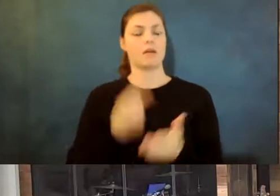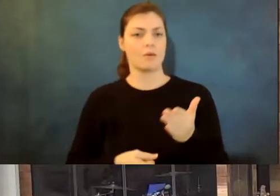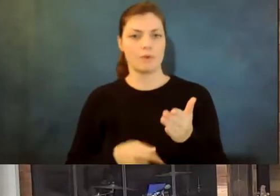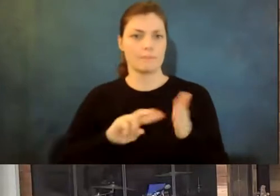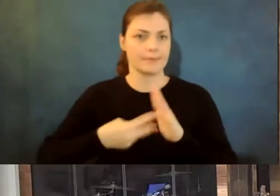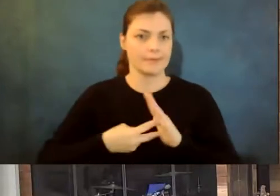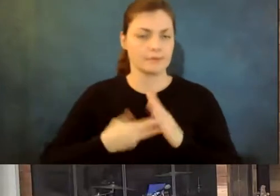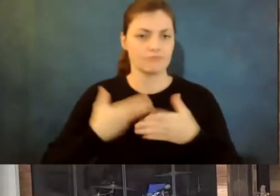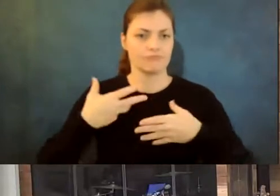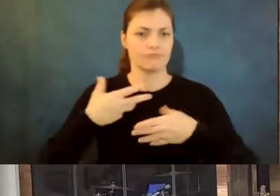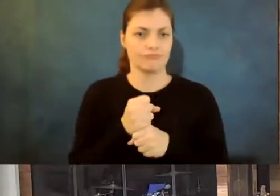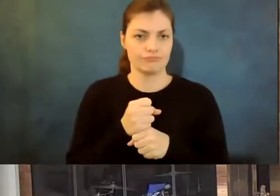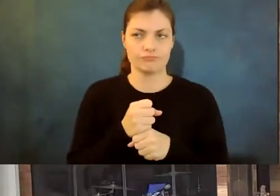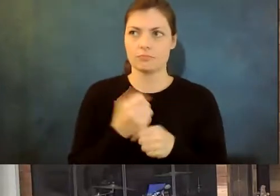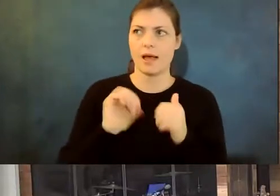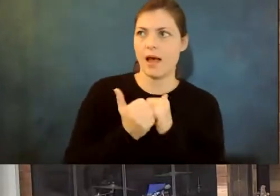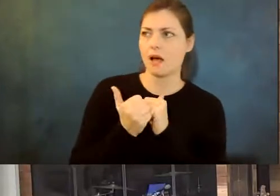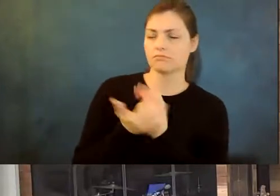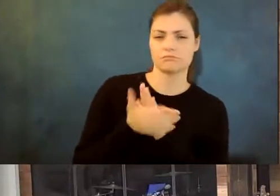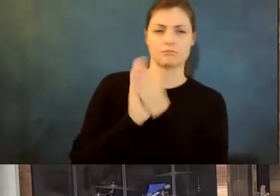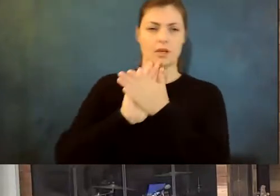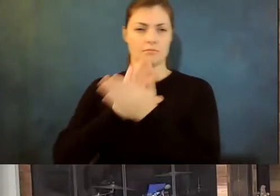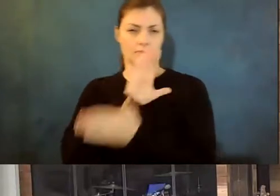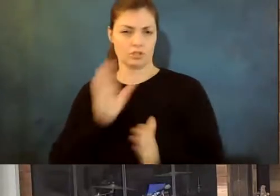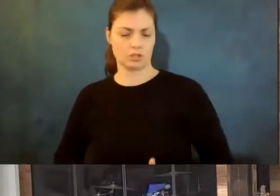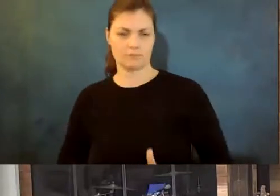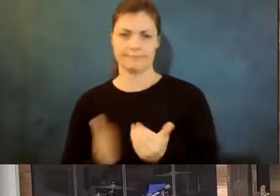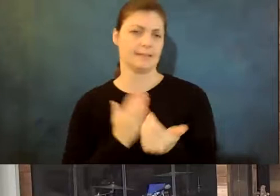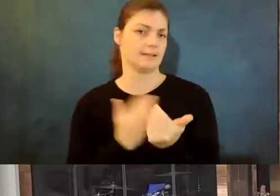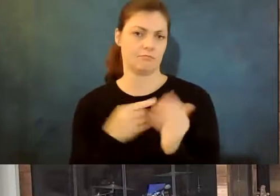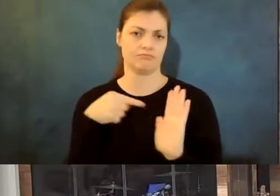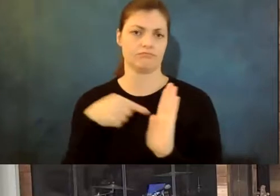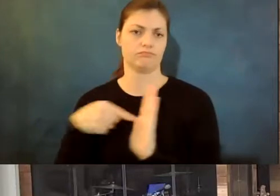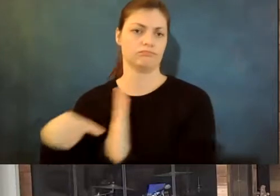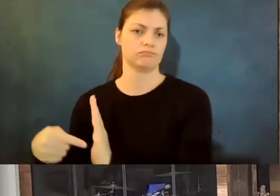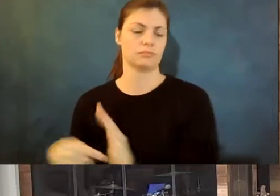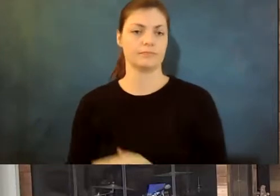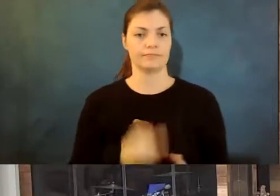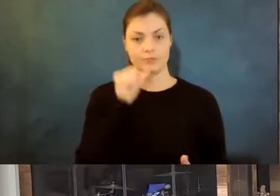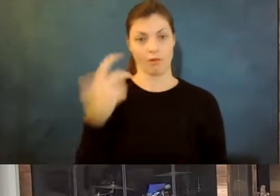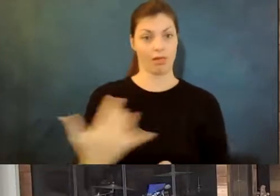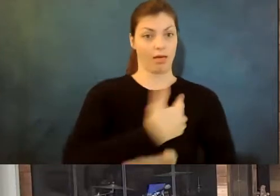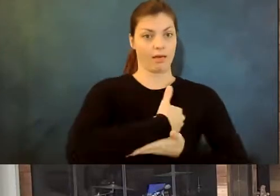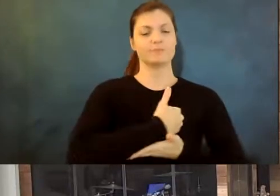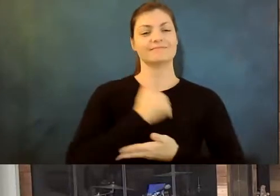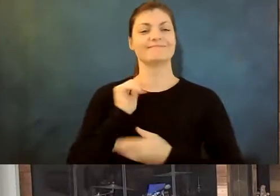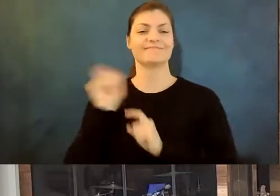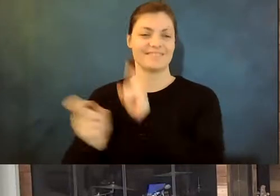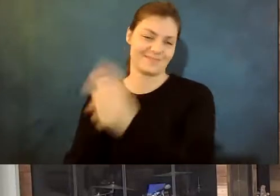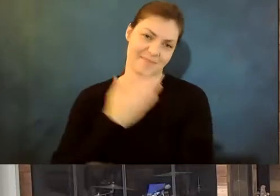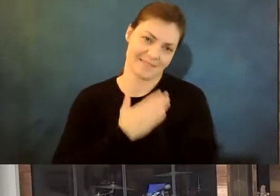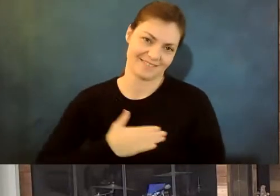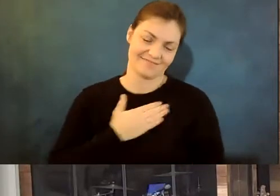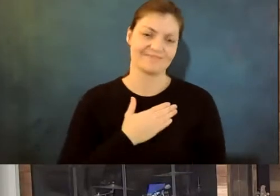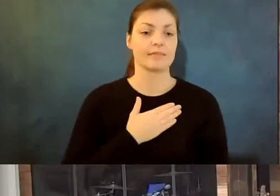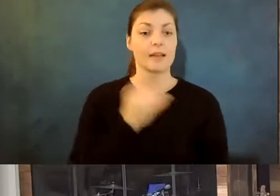to use them. So don't take them because they're pretty. Take them because you're going to use them, and encourage you to do that. If you are a